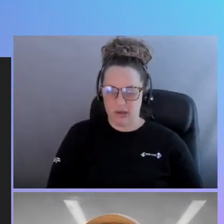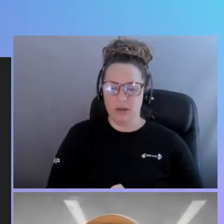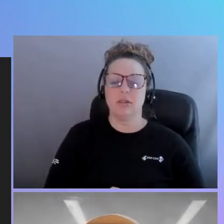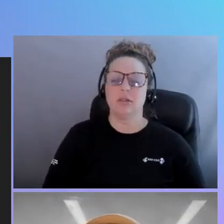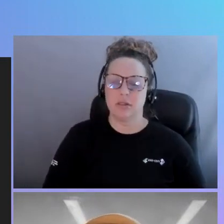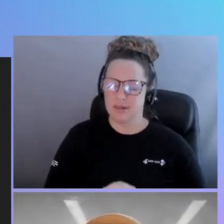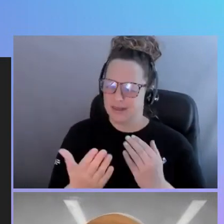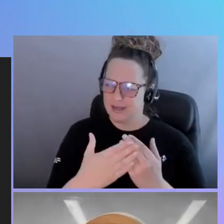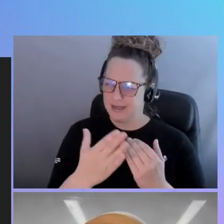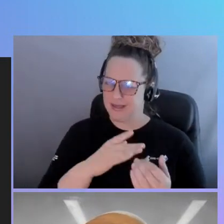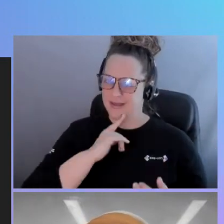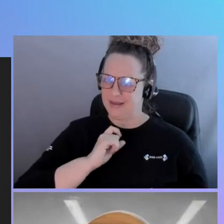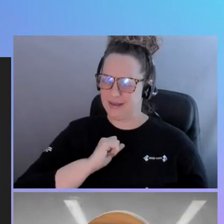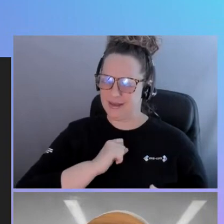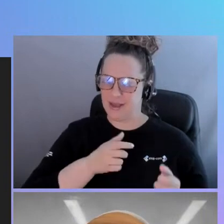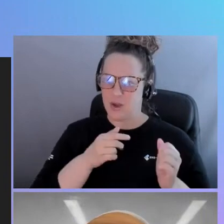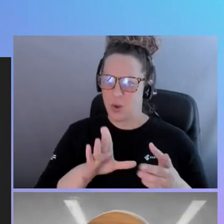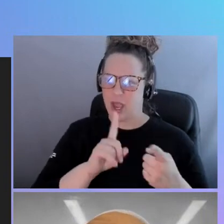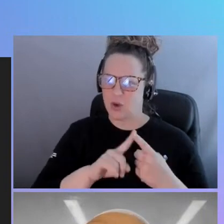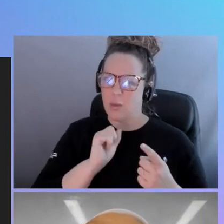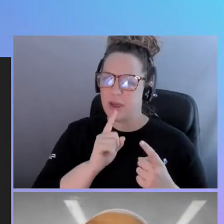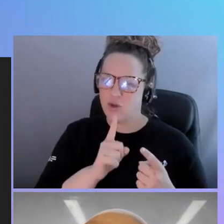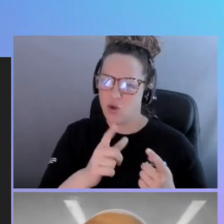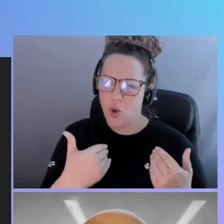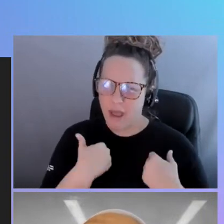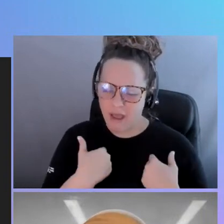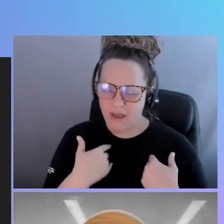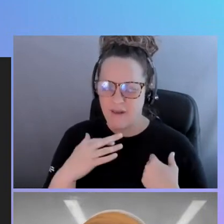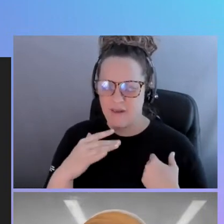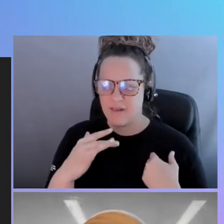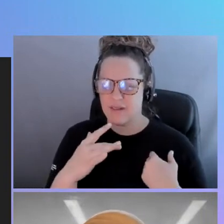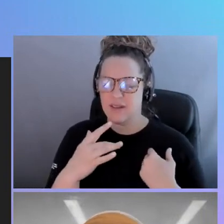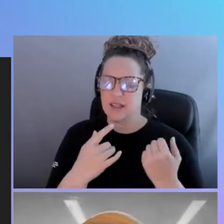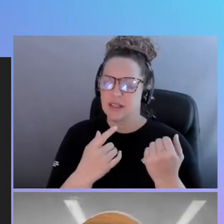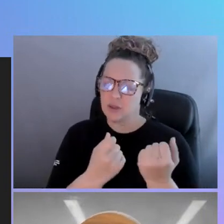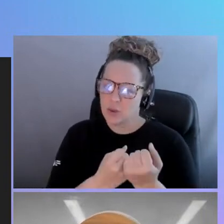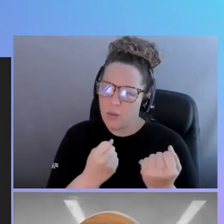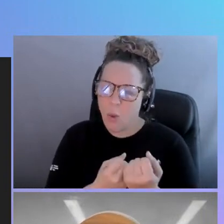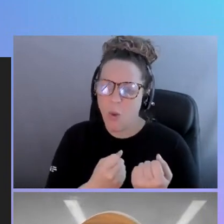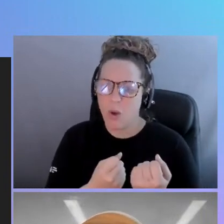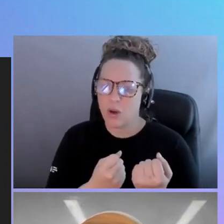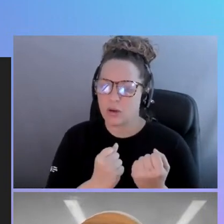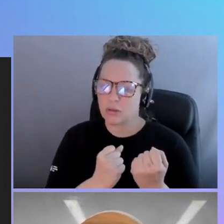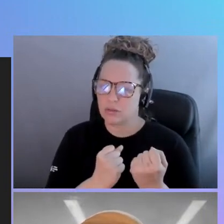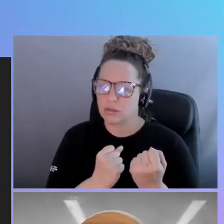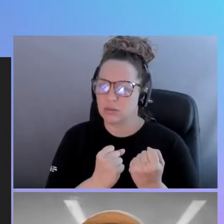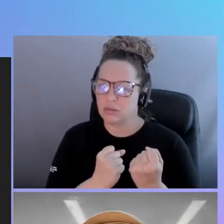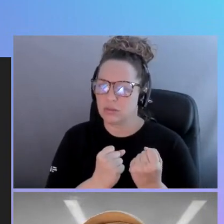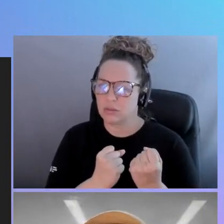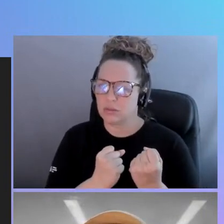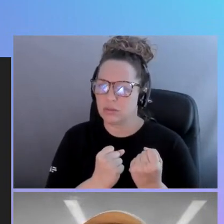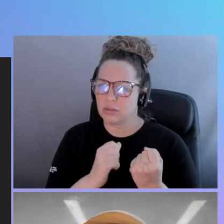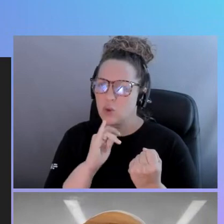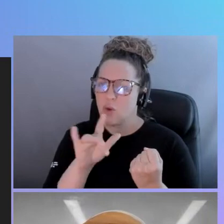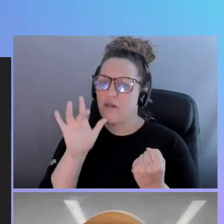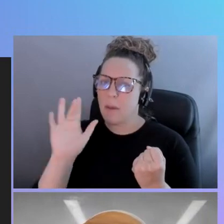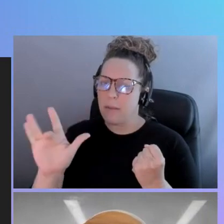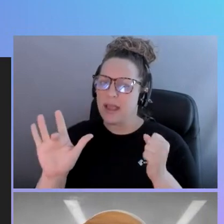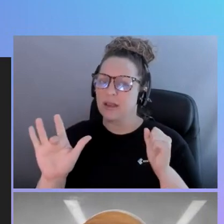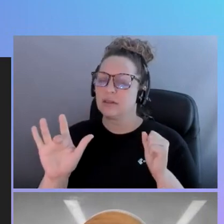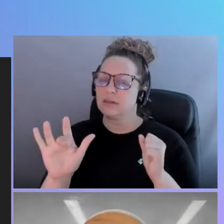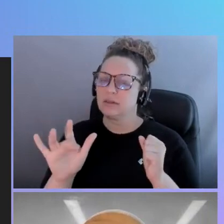is a really easy way to make sure that your app supports in this case, dynamic type or dark and light